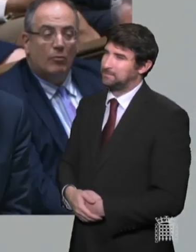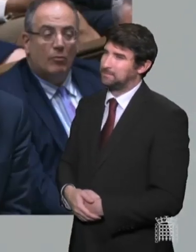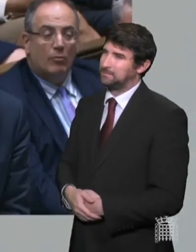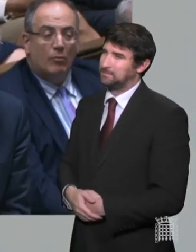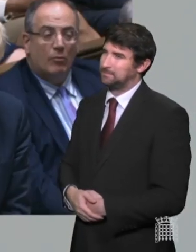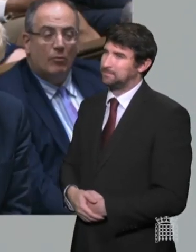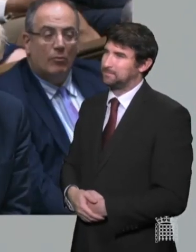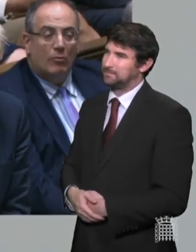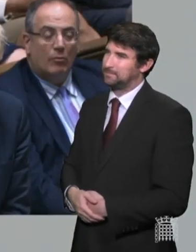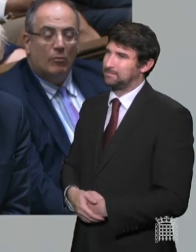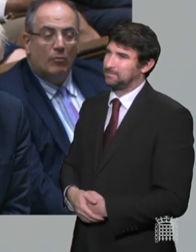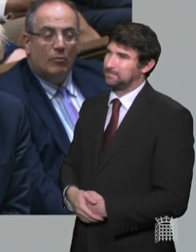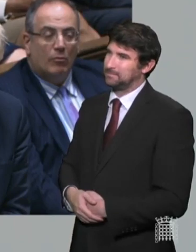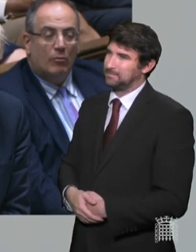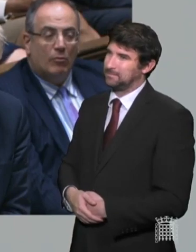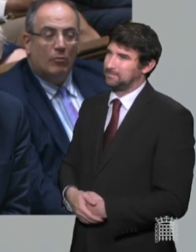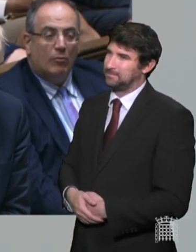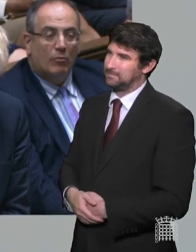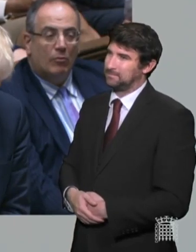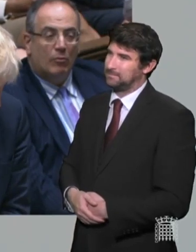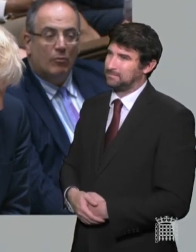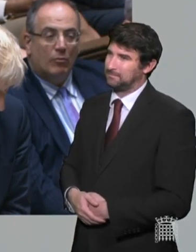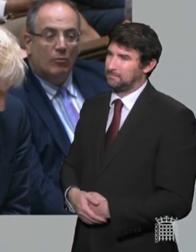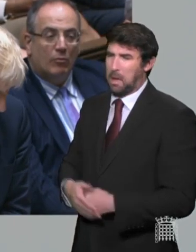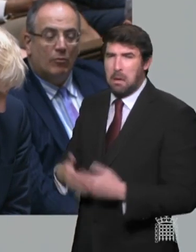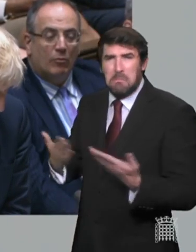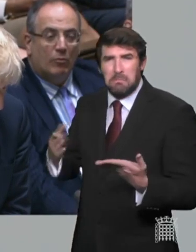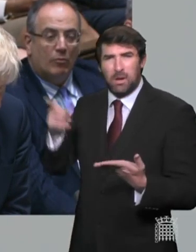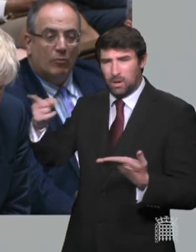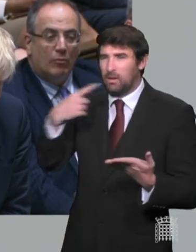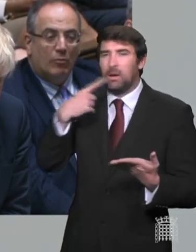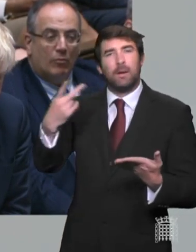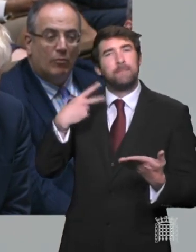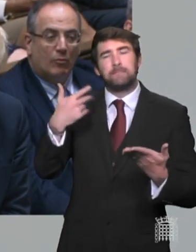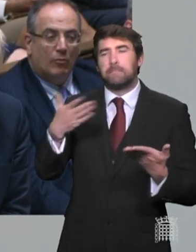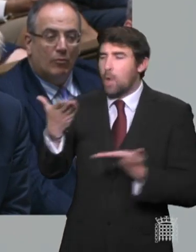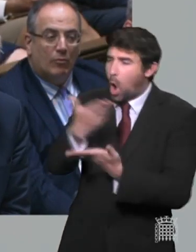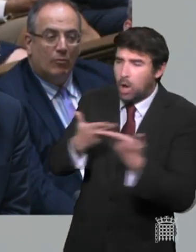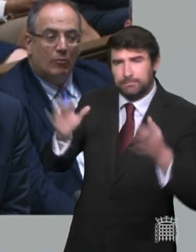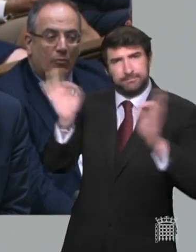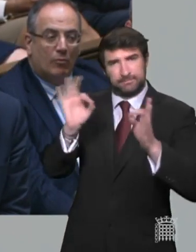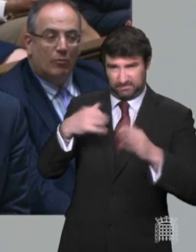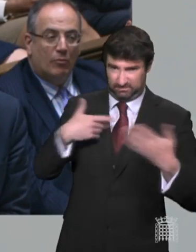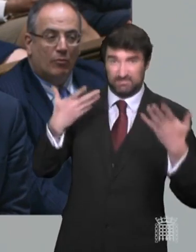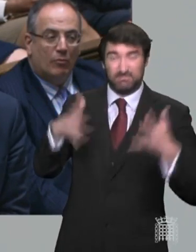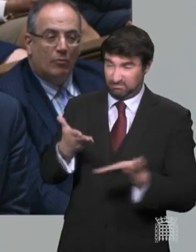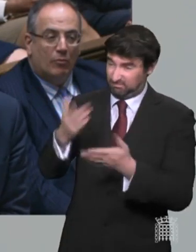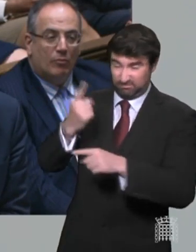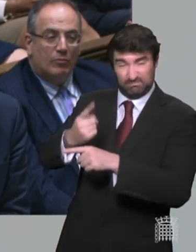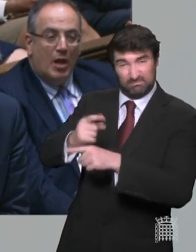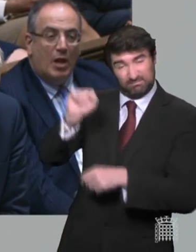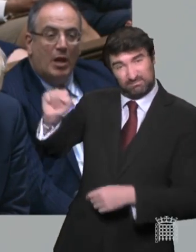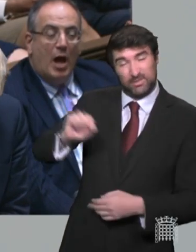consultation. Actually, I much enjoy my conversations with representatives of the Scottish administration, and one thing they said to me was they wanted more